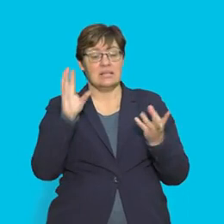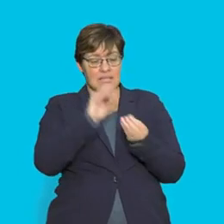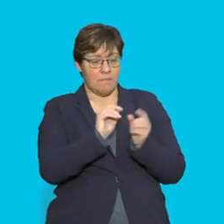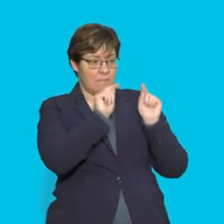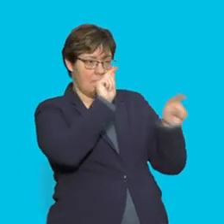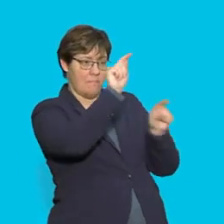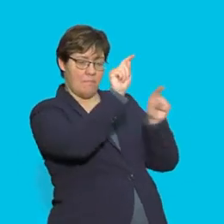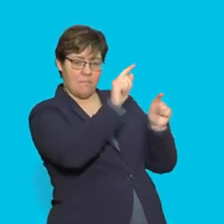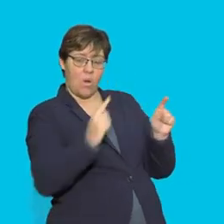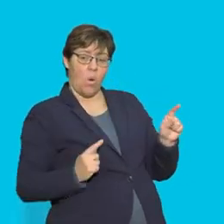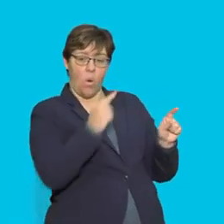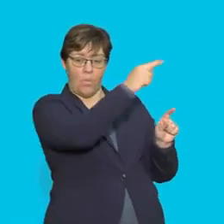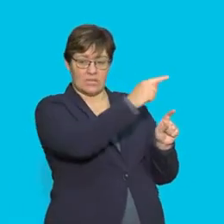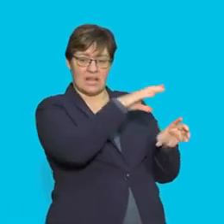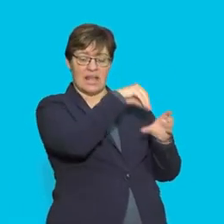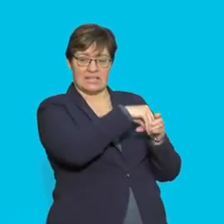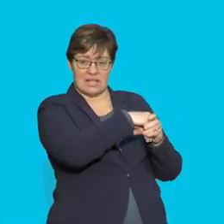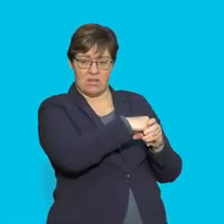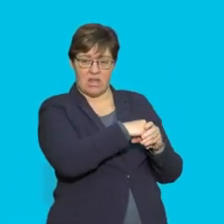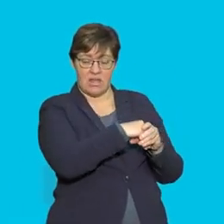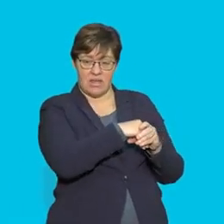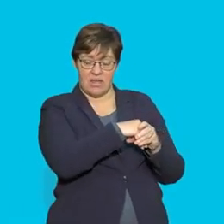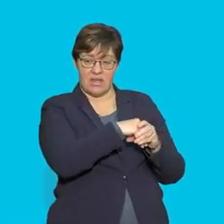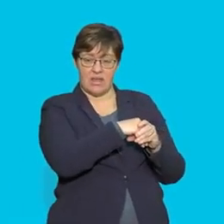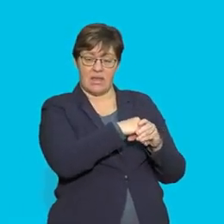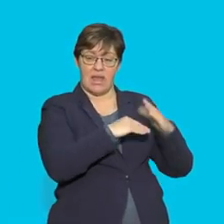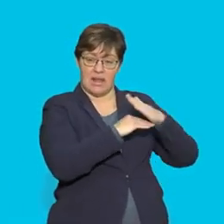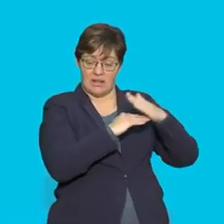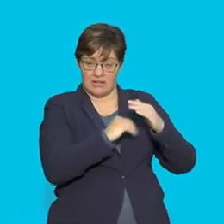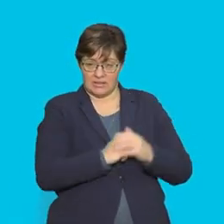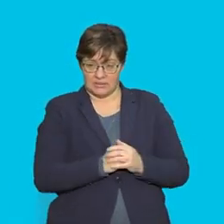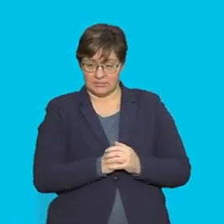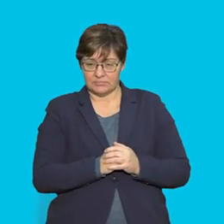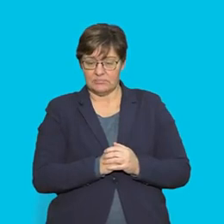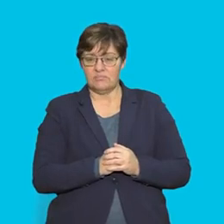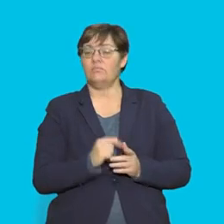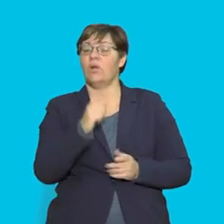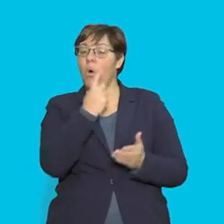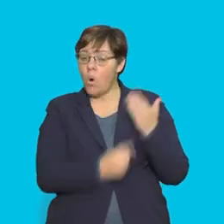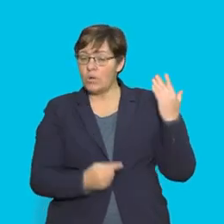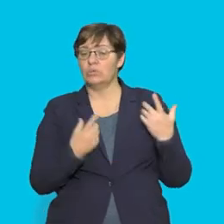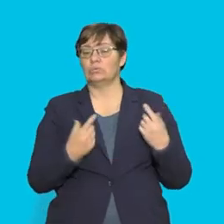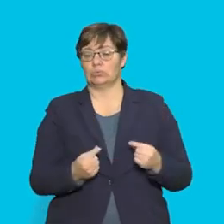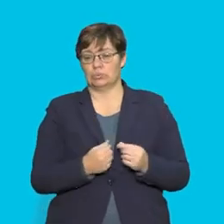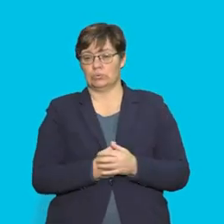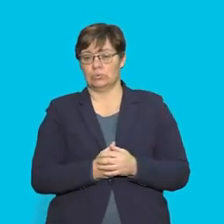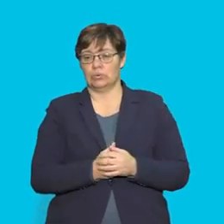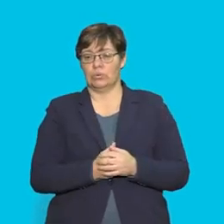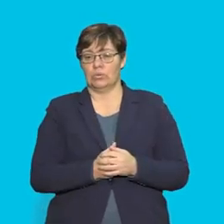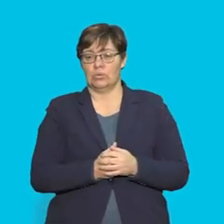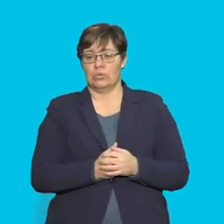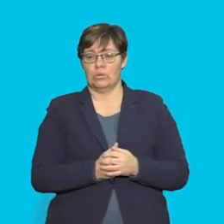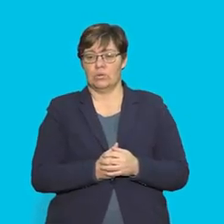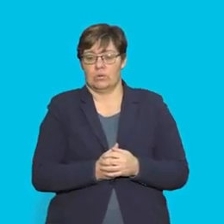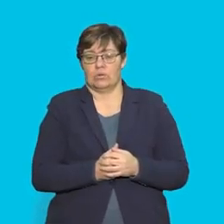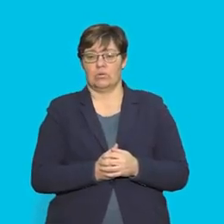the sum of the opposite interior angles. Now, this has to do only with a triangle.